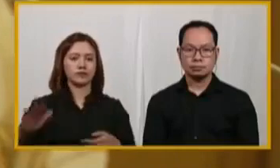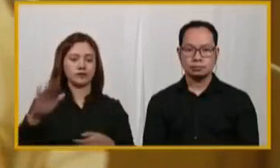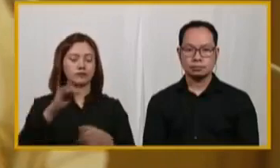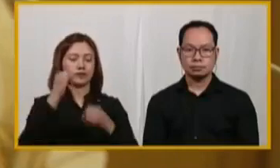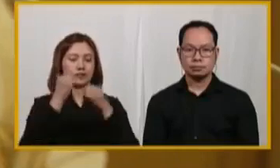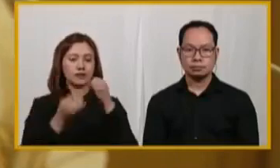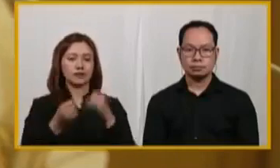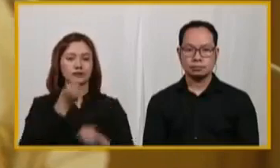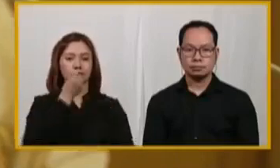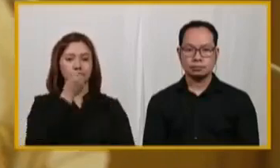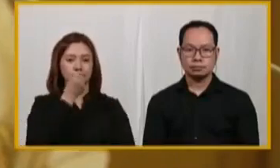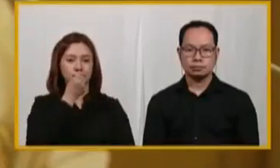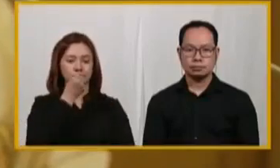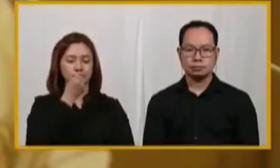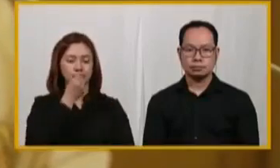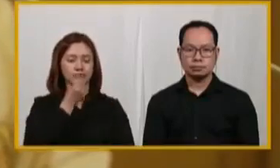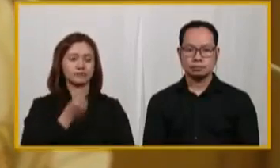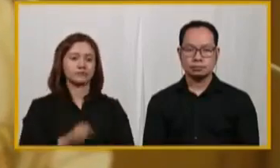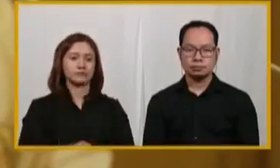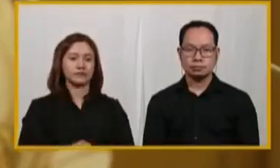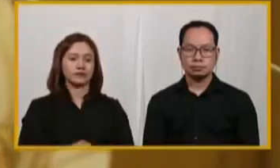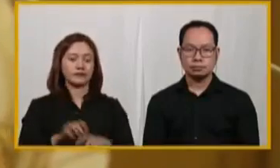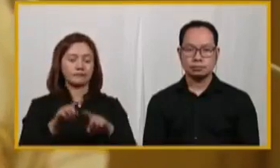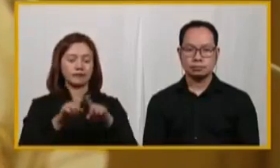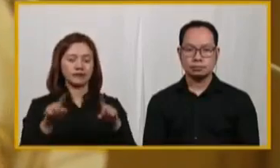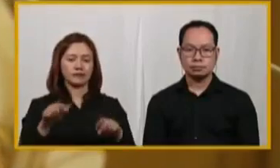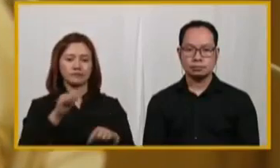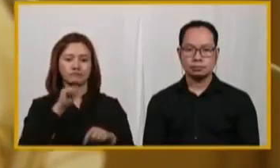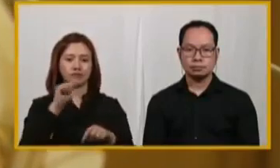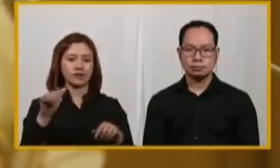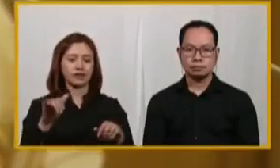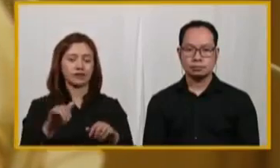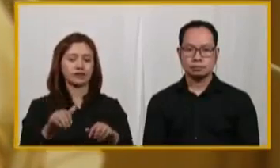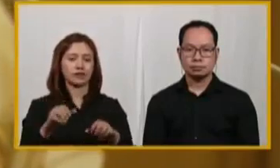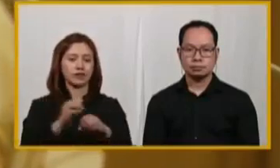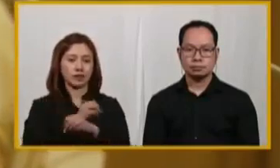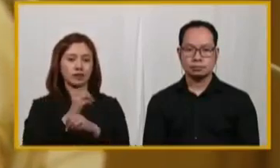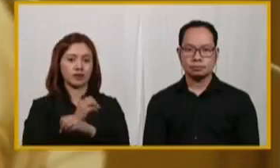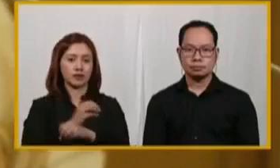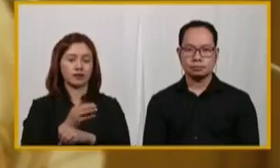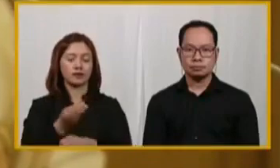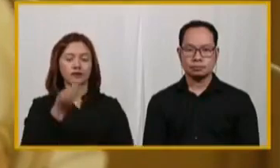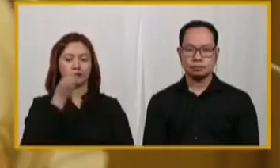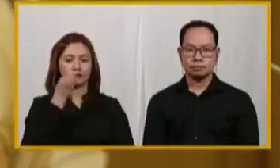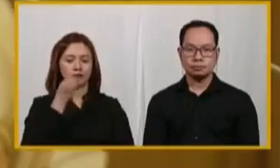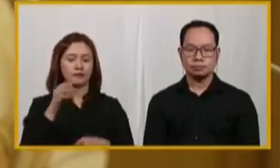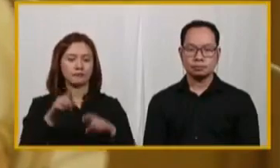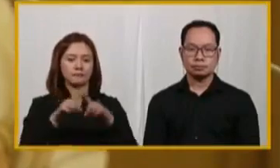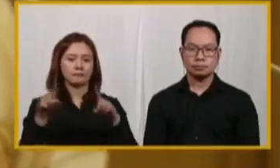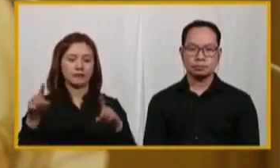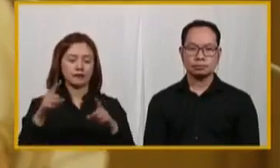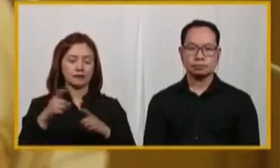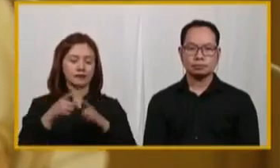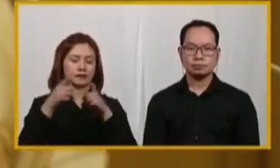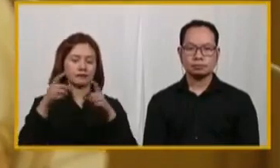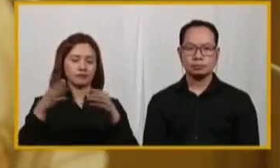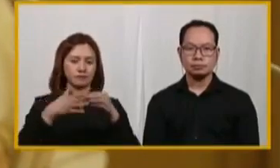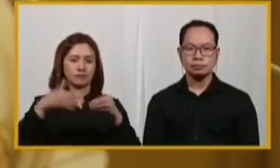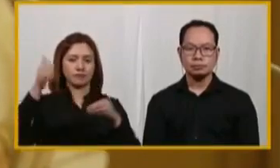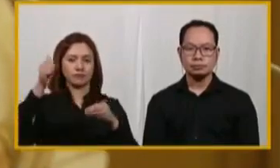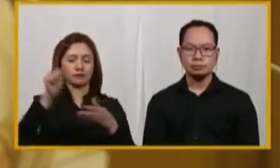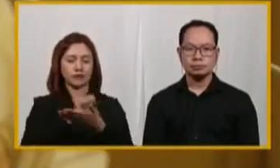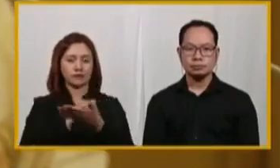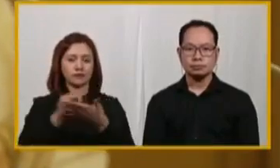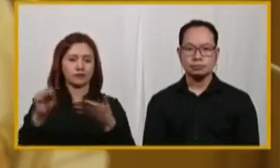meal. But this was no ordinary meal. This was the gift of your most sacred